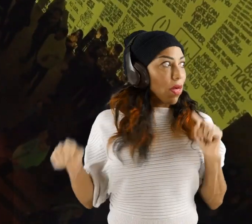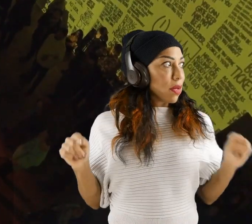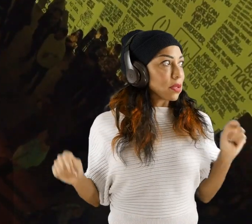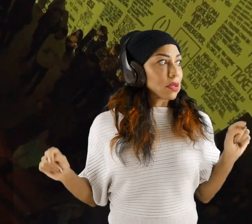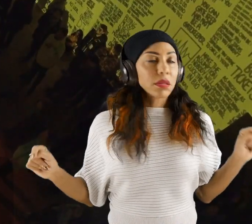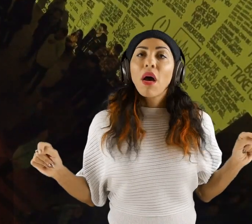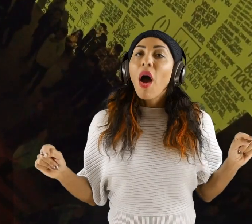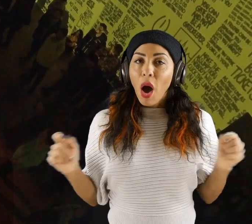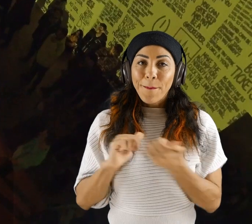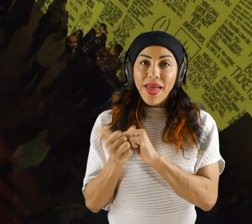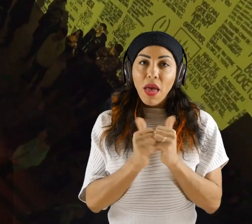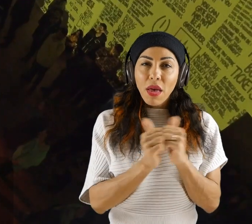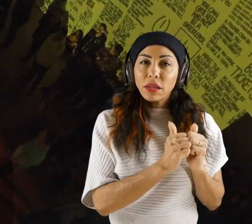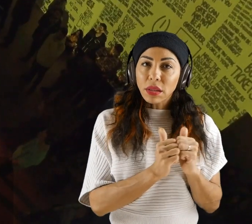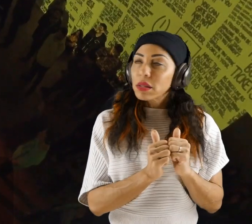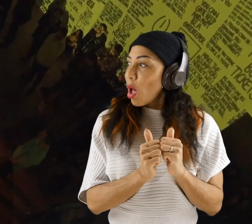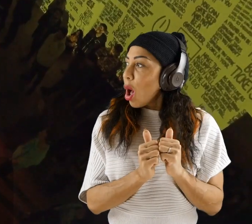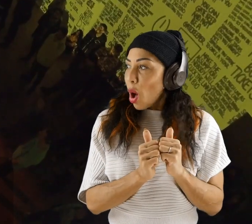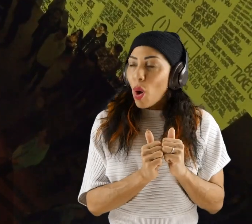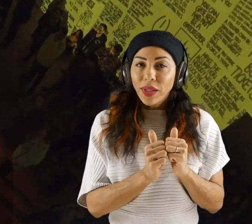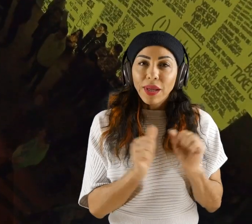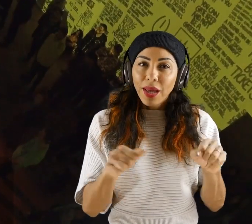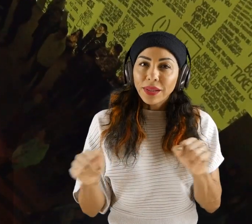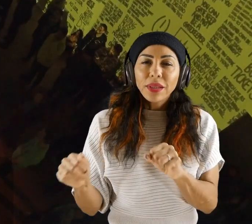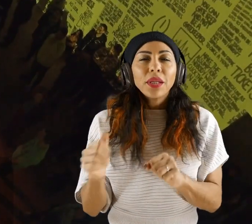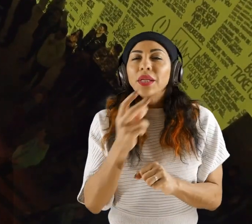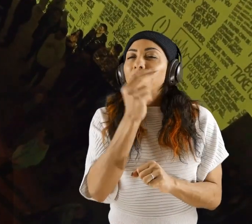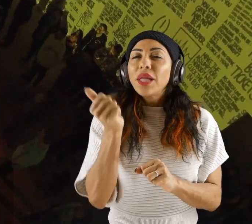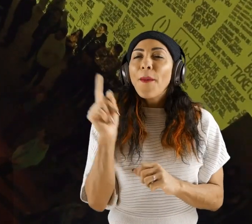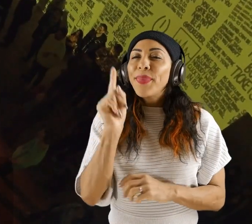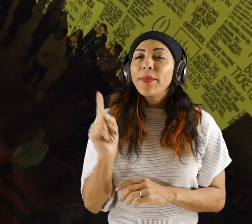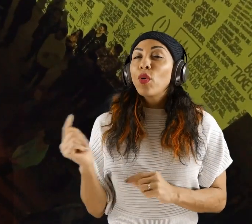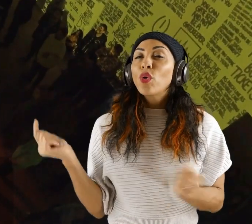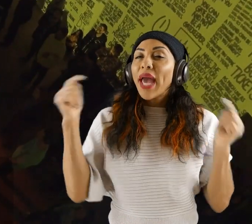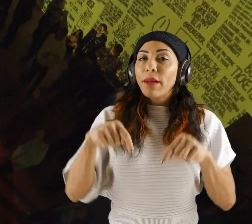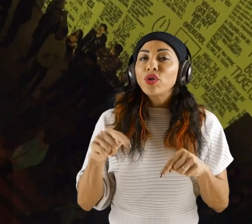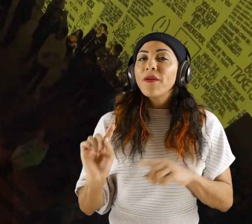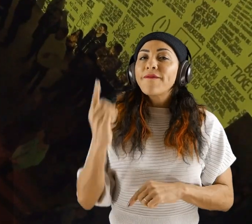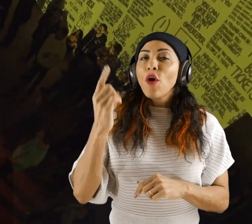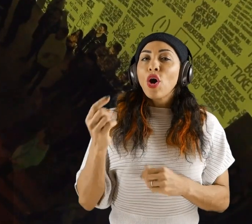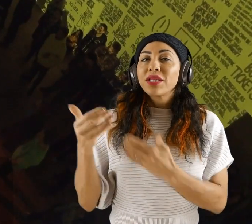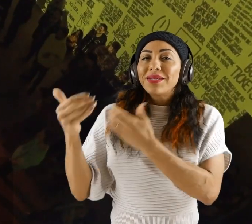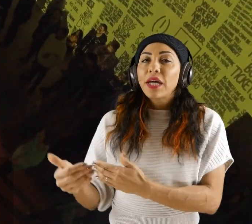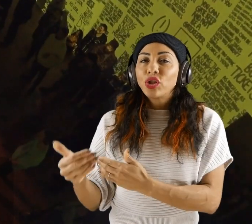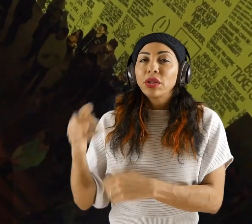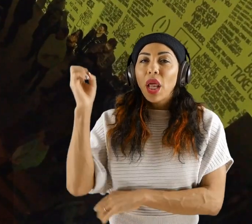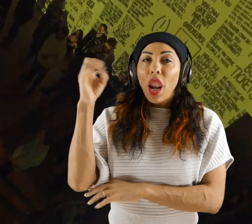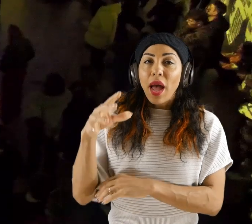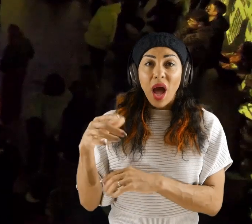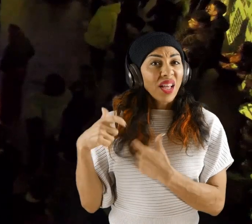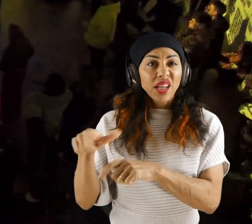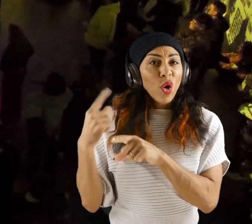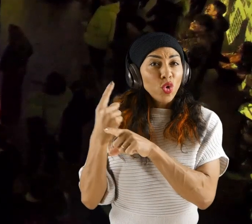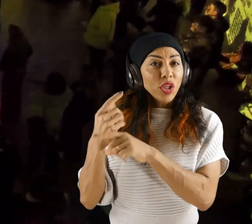Some of the people that came to those first sessions that we were running at Lighthouse, I still speak to them today. And they've done bits in music,